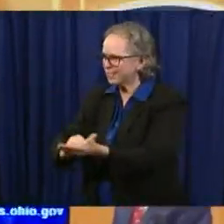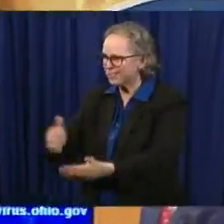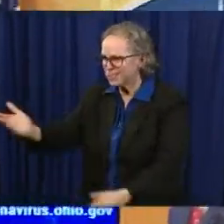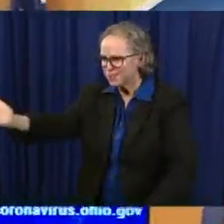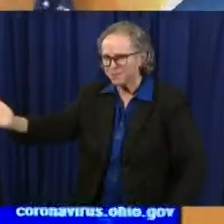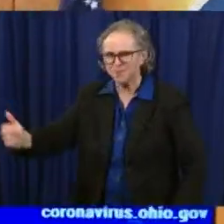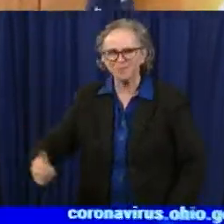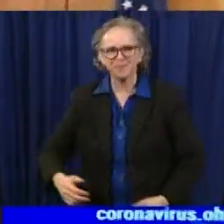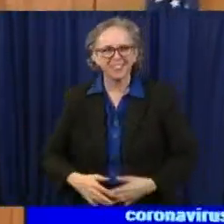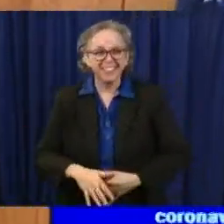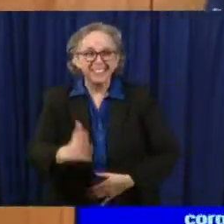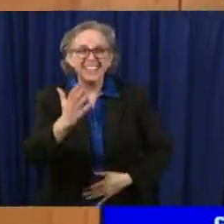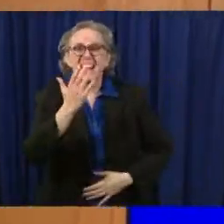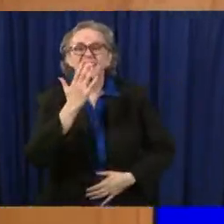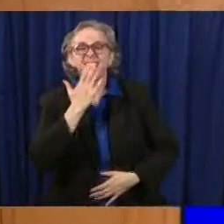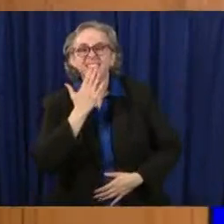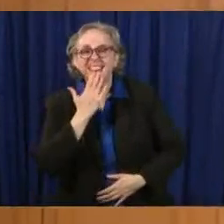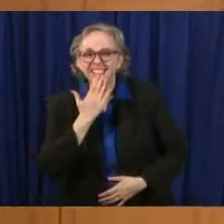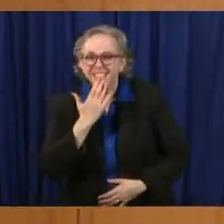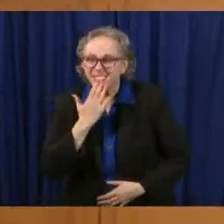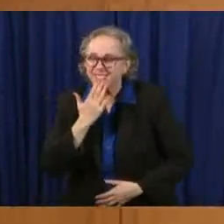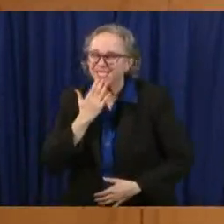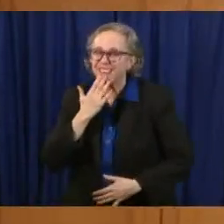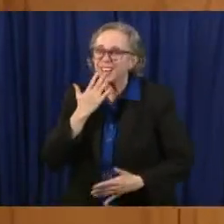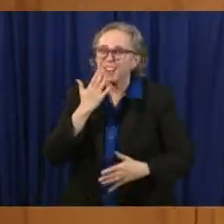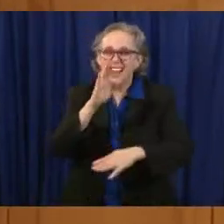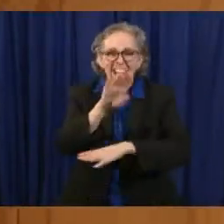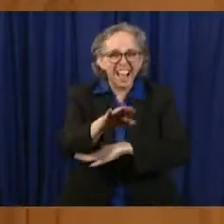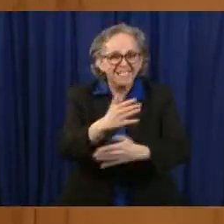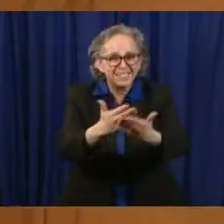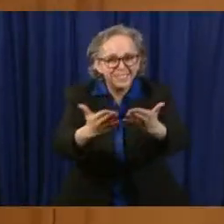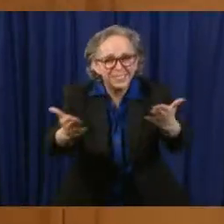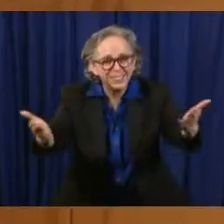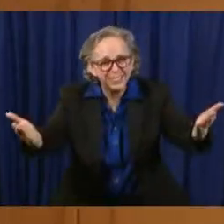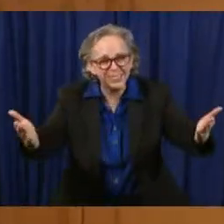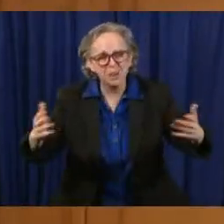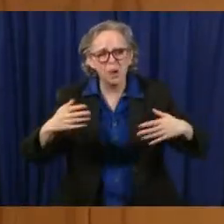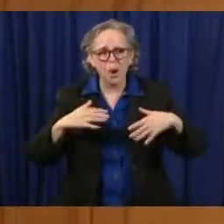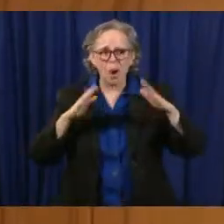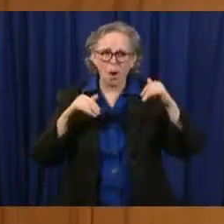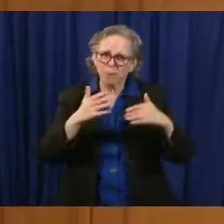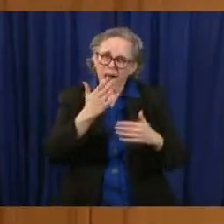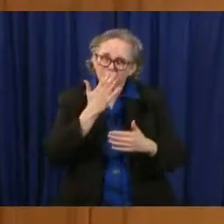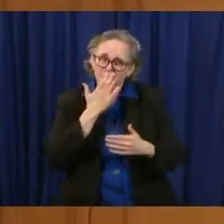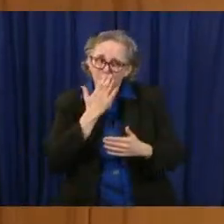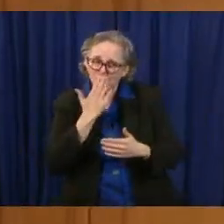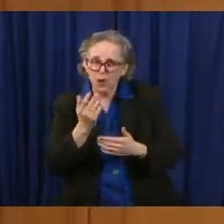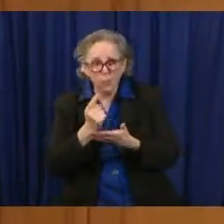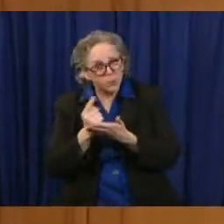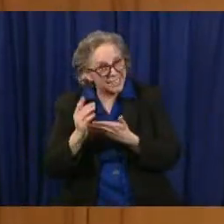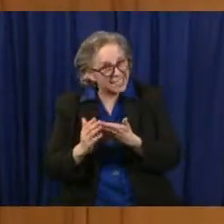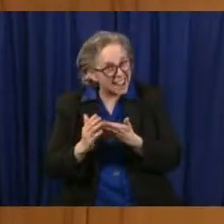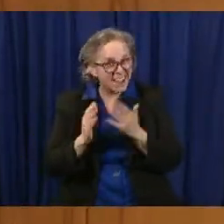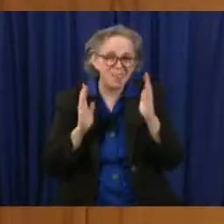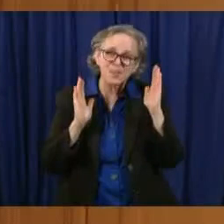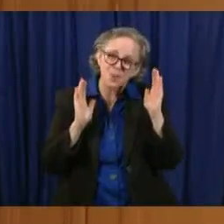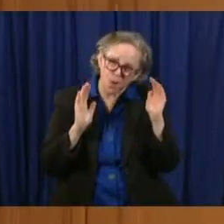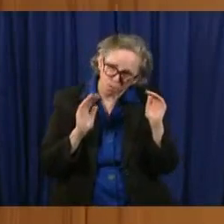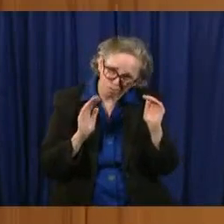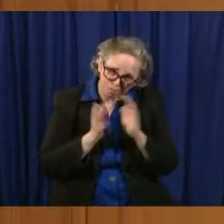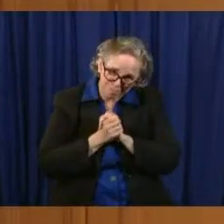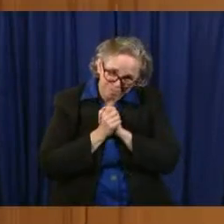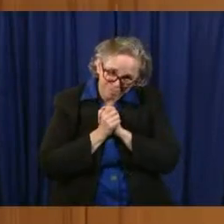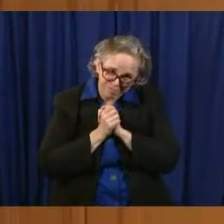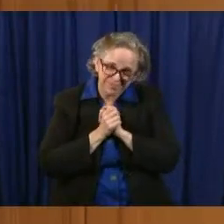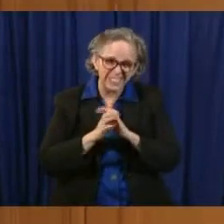Thank you, Governor. Good afternoon, everyone. Hope you had a good weekend. Let's get started on our